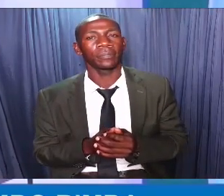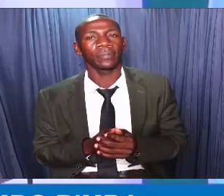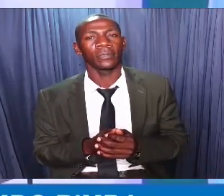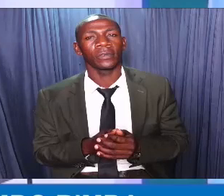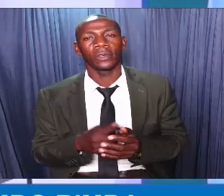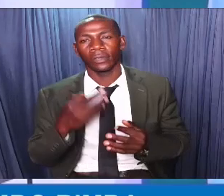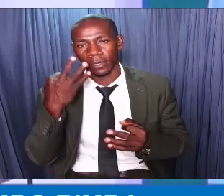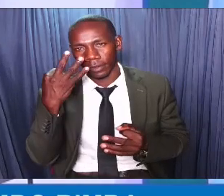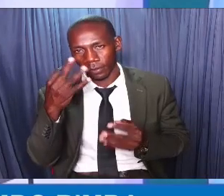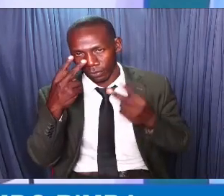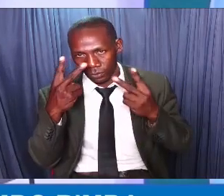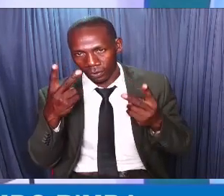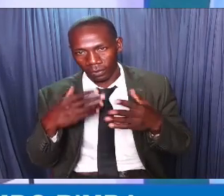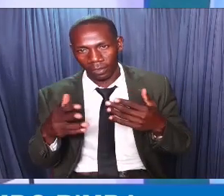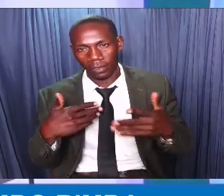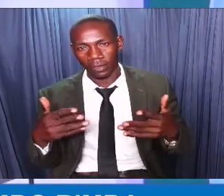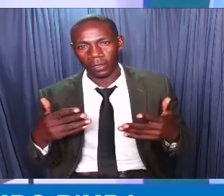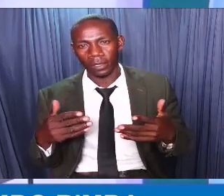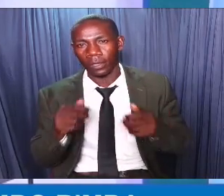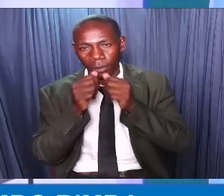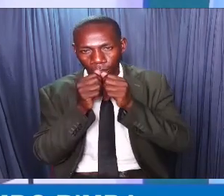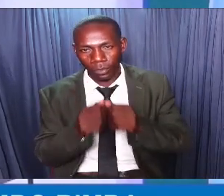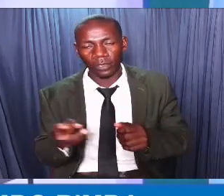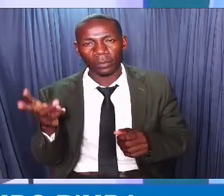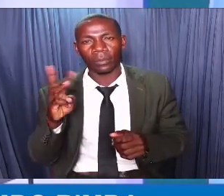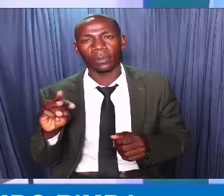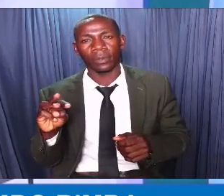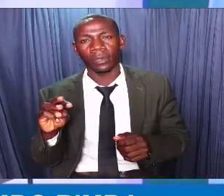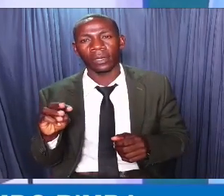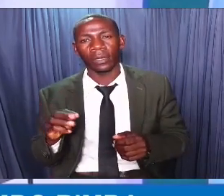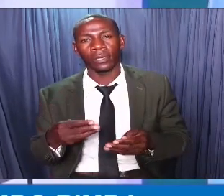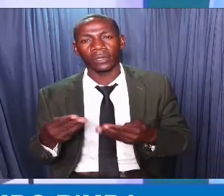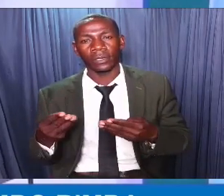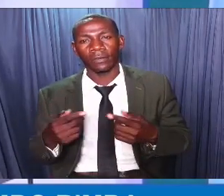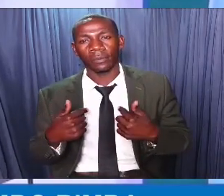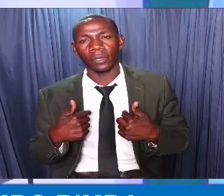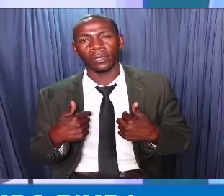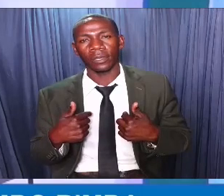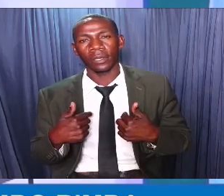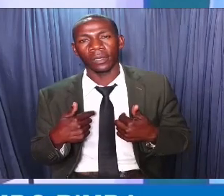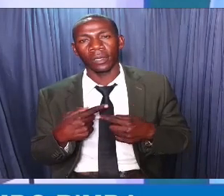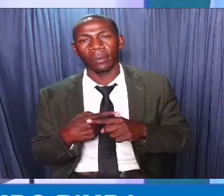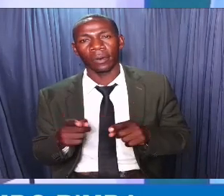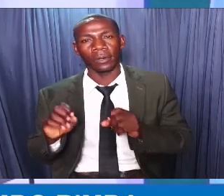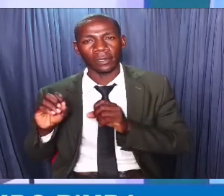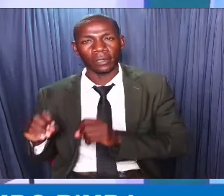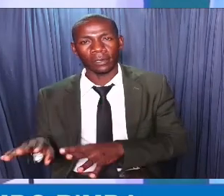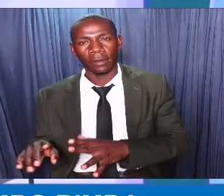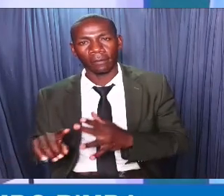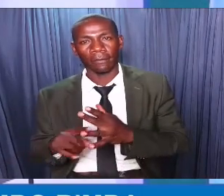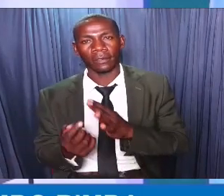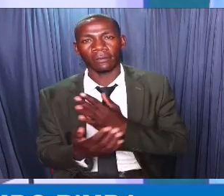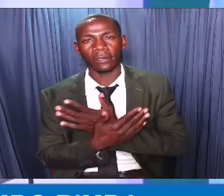Ijapo waliona ishara. Though they saw the signs. Ijapo niliwabariki. Though I blessed them. Ijapo walinitumikia. Though they served me. Lakini wameacha upendo wa kwanza. But